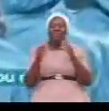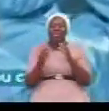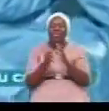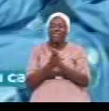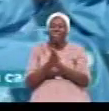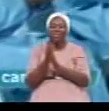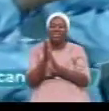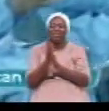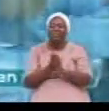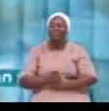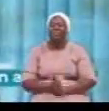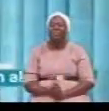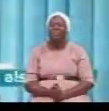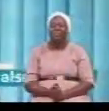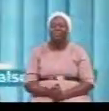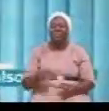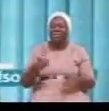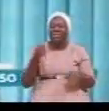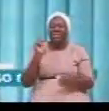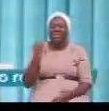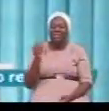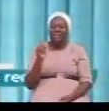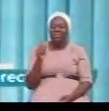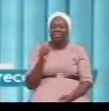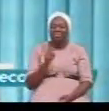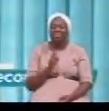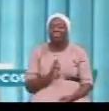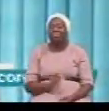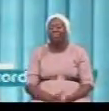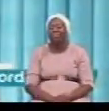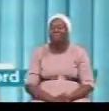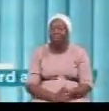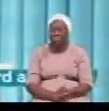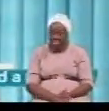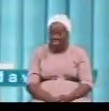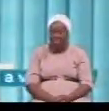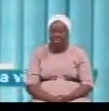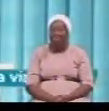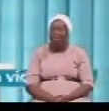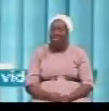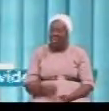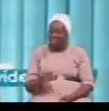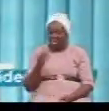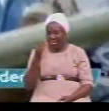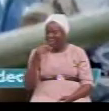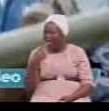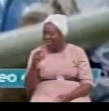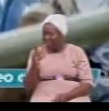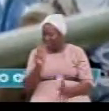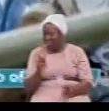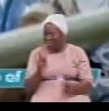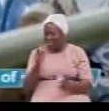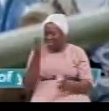Please, before we continue the testimonies, tell the person there to you, why are you hiding your own testimony?